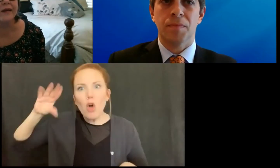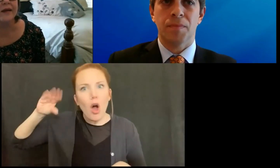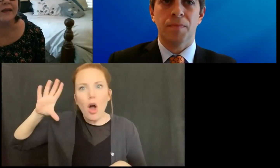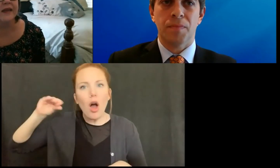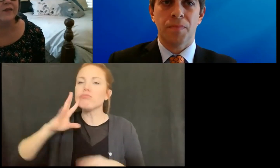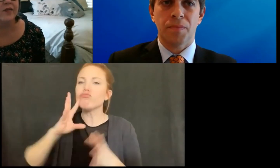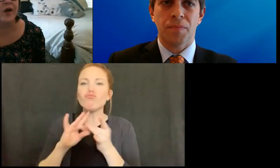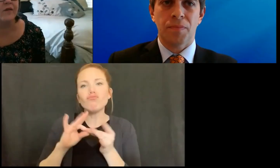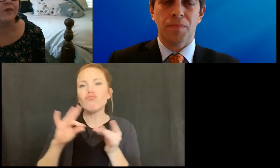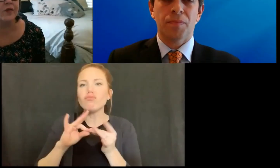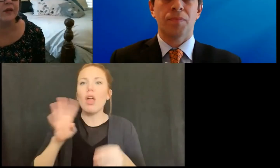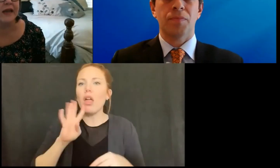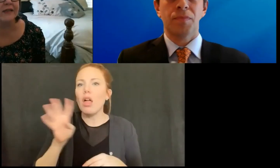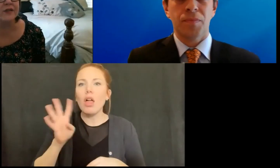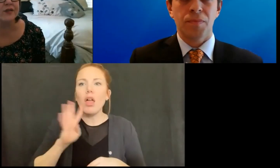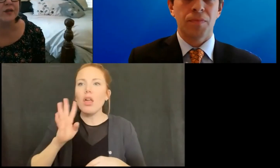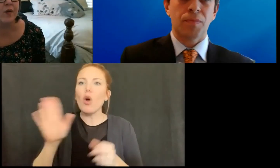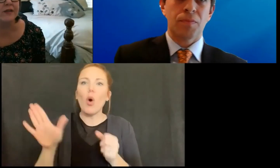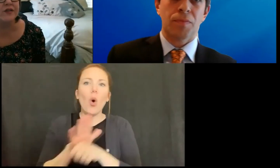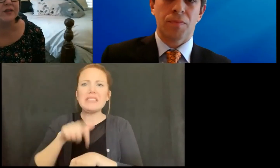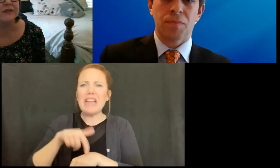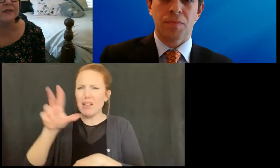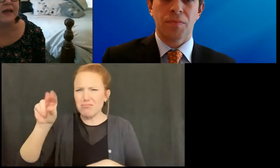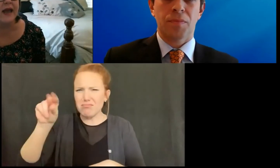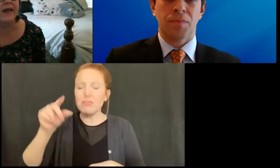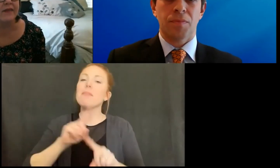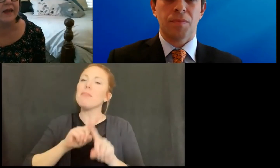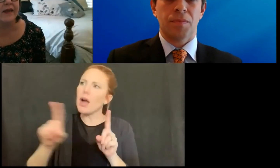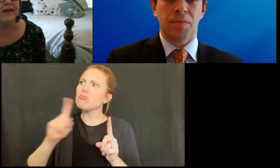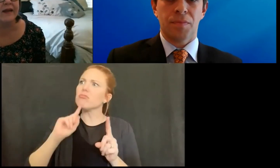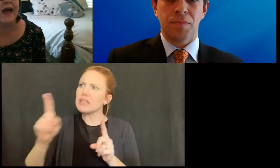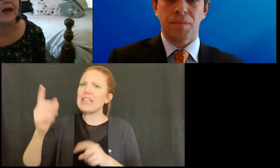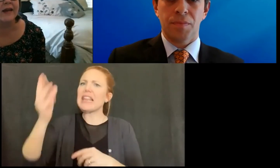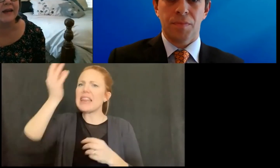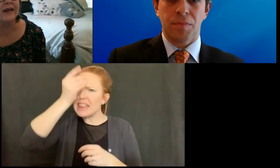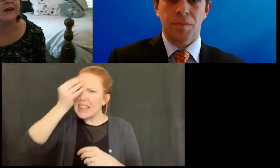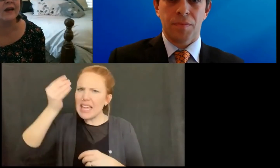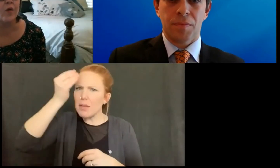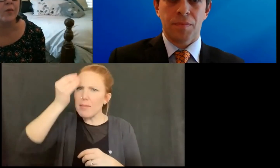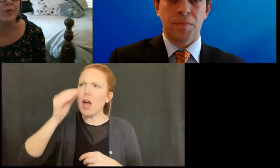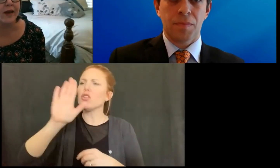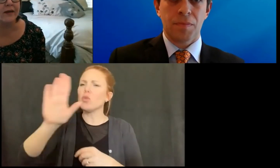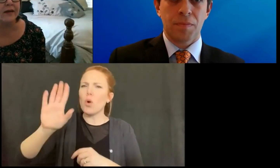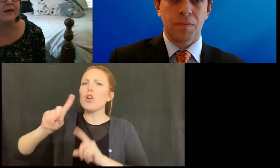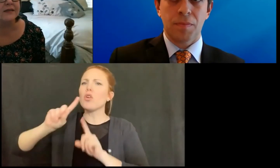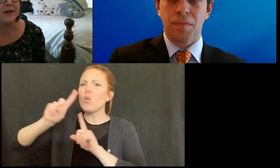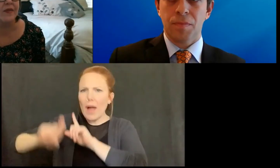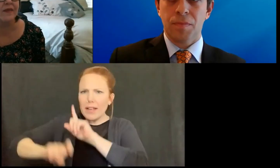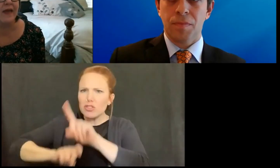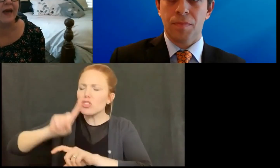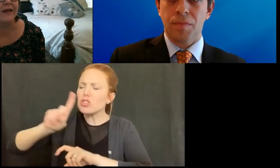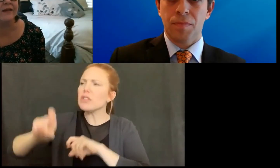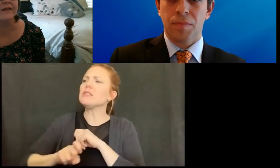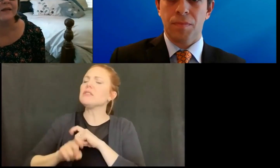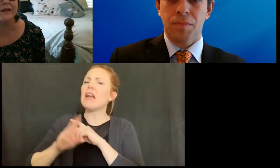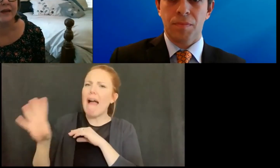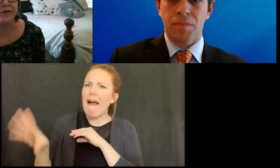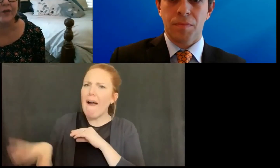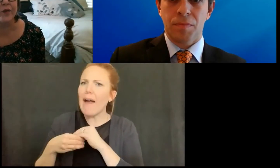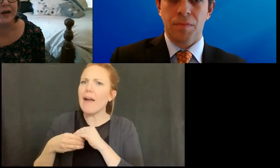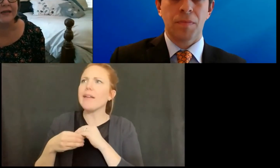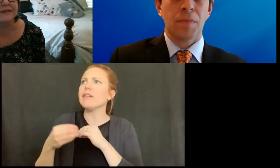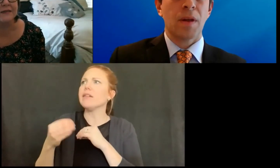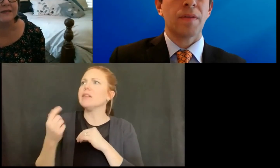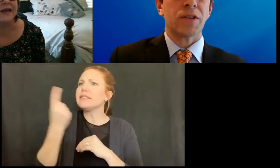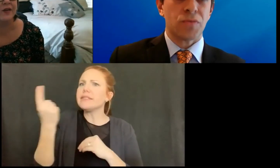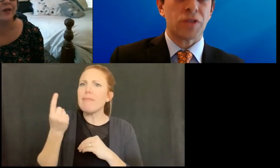but give thoughtful answers to questions, and then add in and incorporate something that the